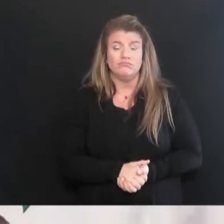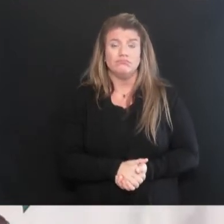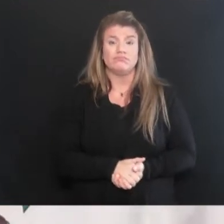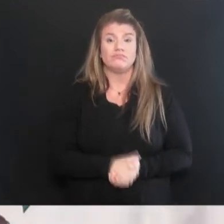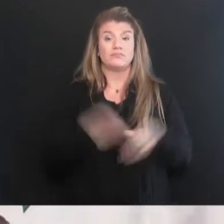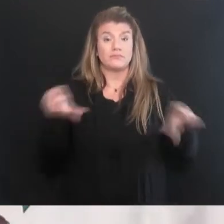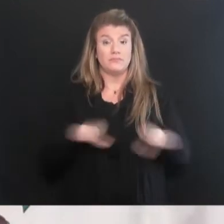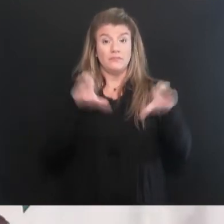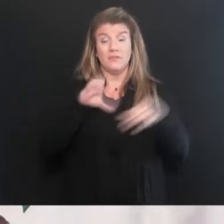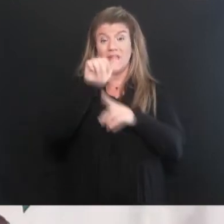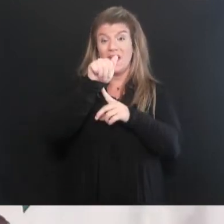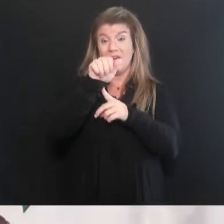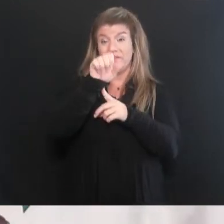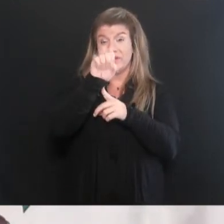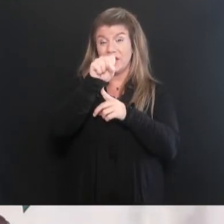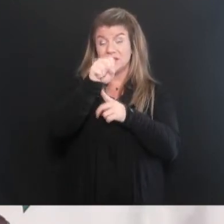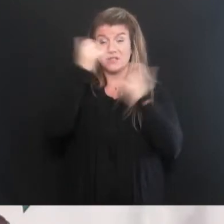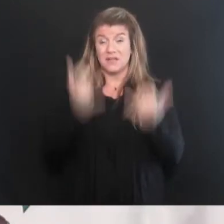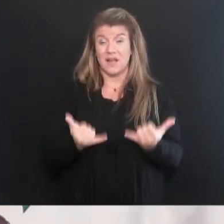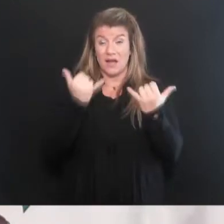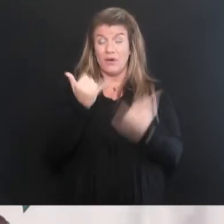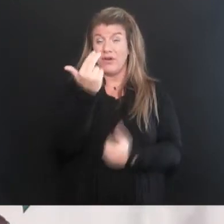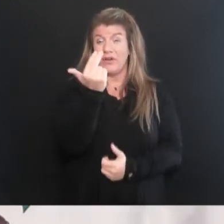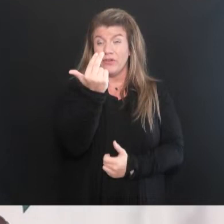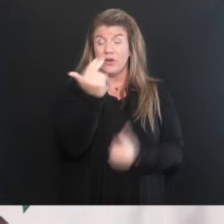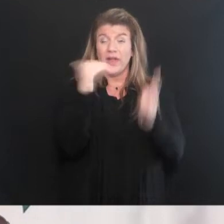Our active cases are now at